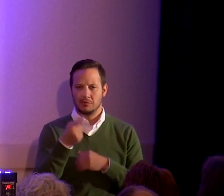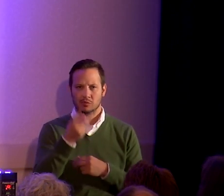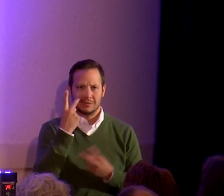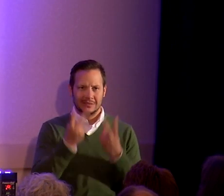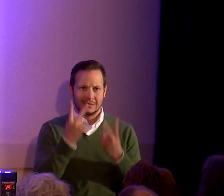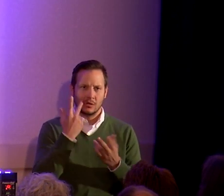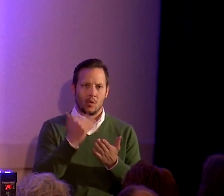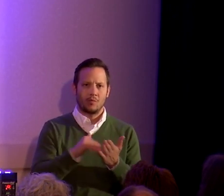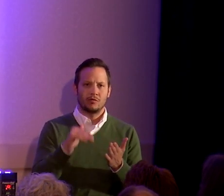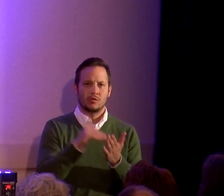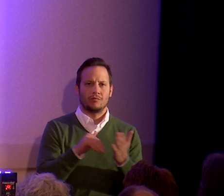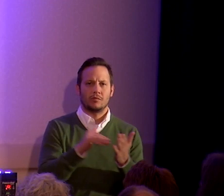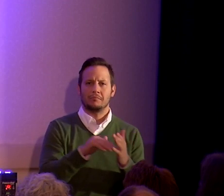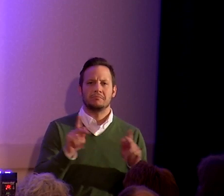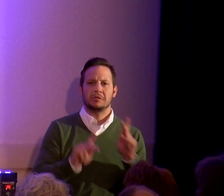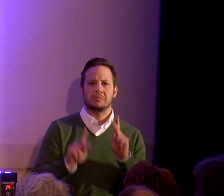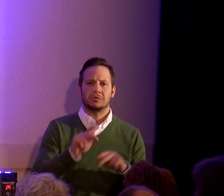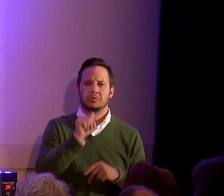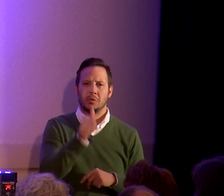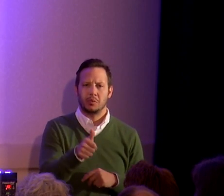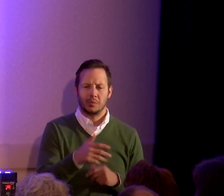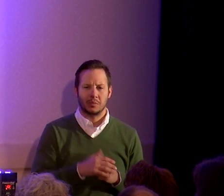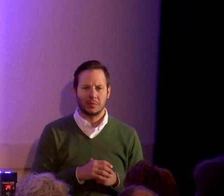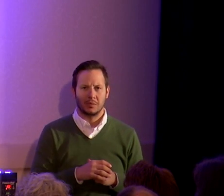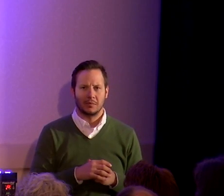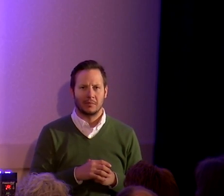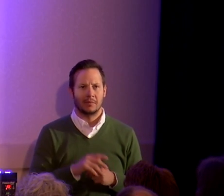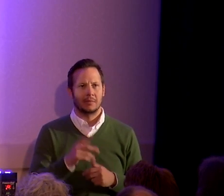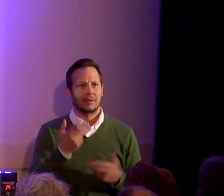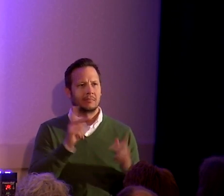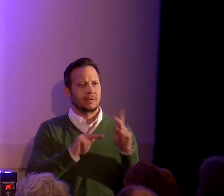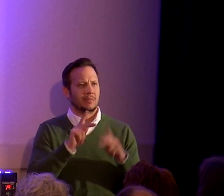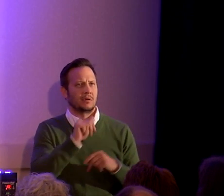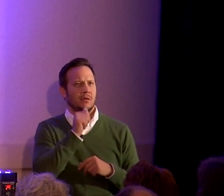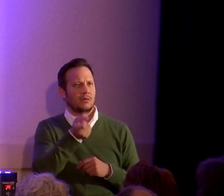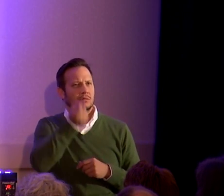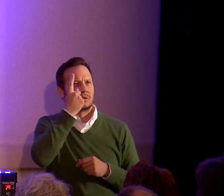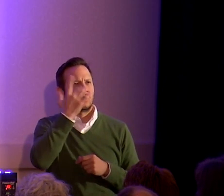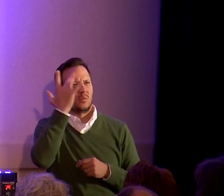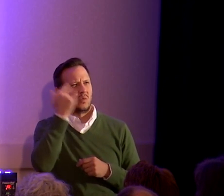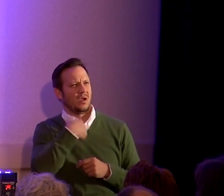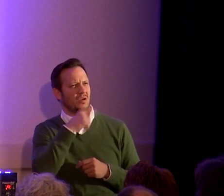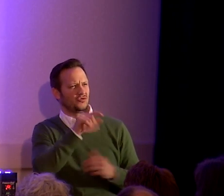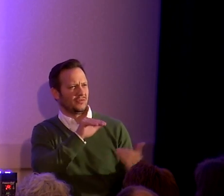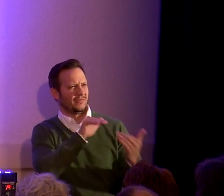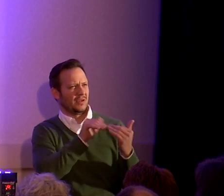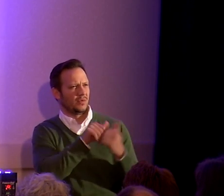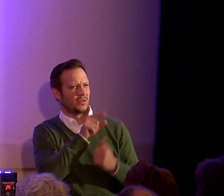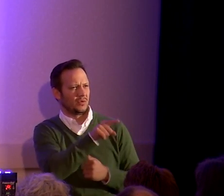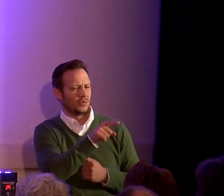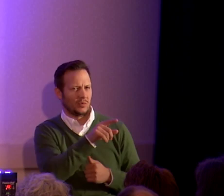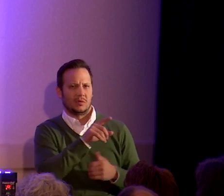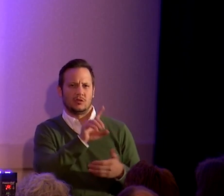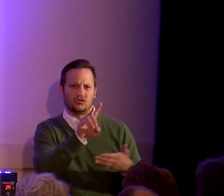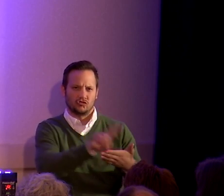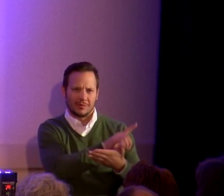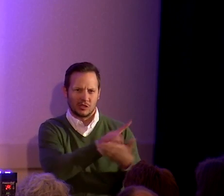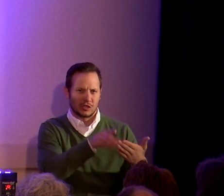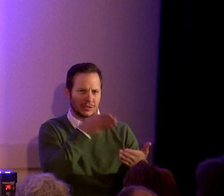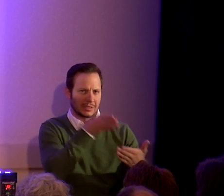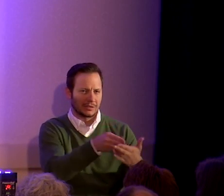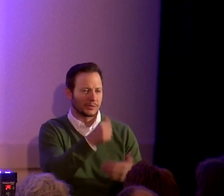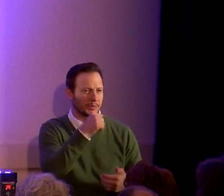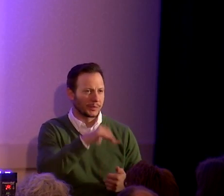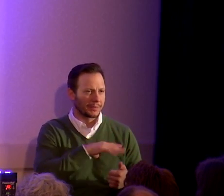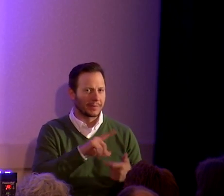where people don't do that. You see that in people not understanding why they should treat others fairly, in discrimination against